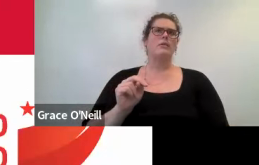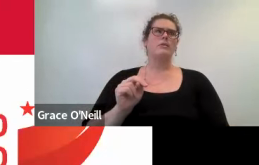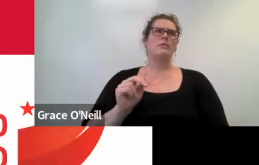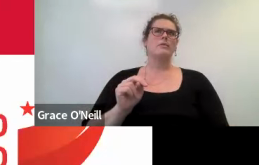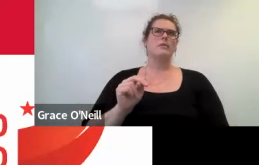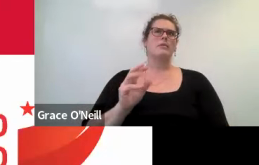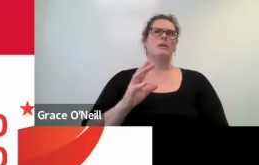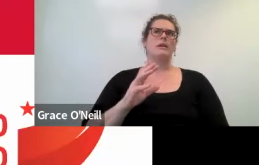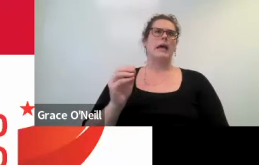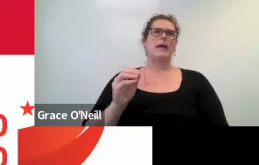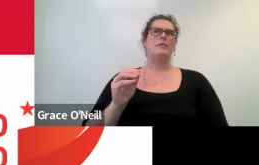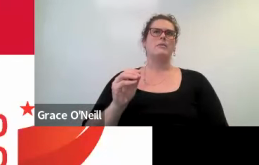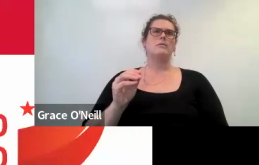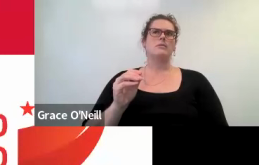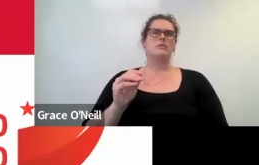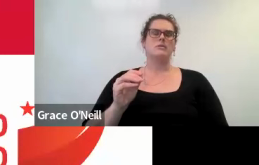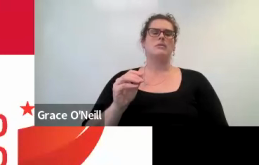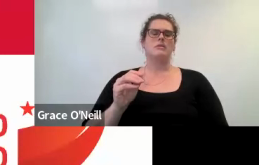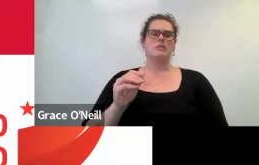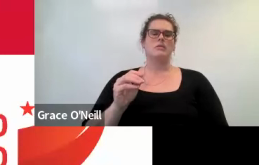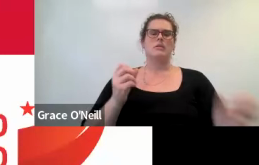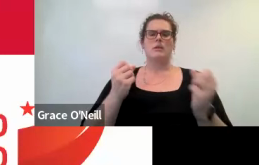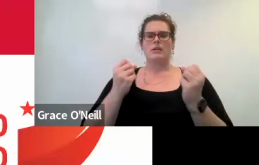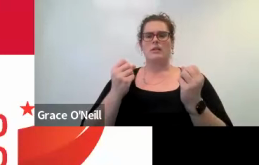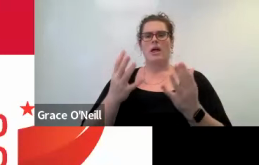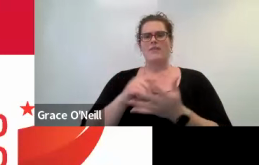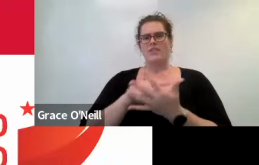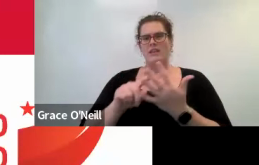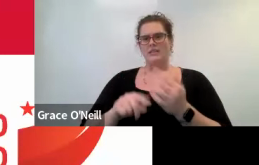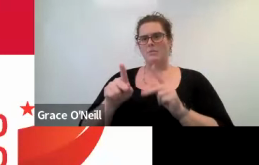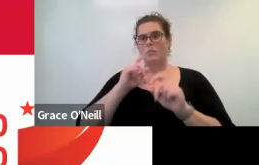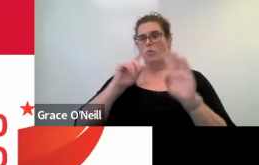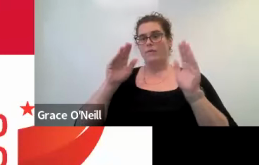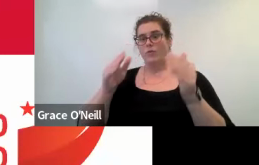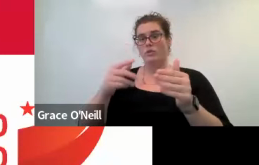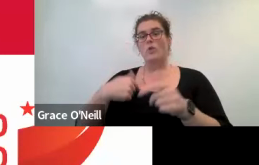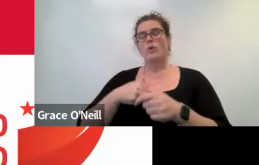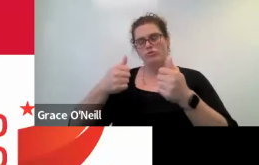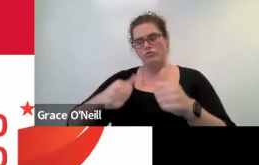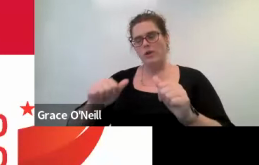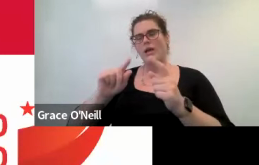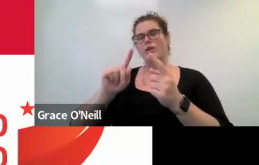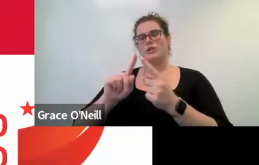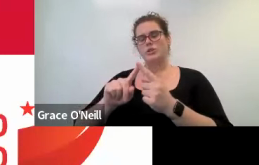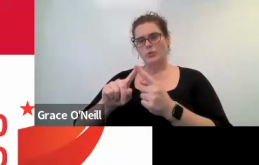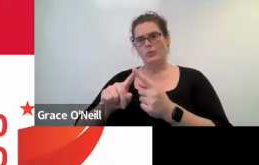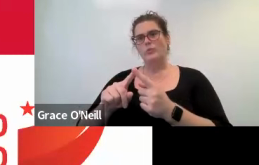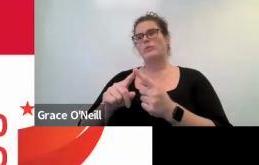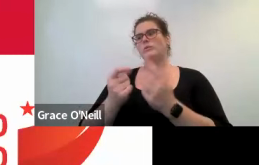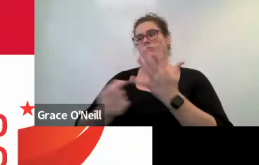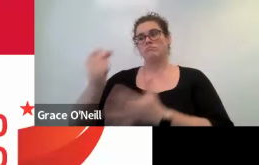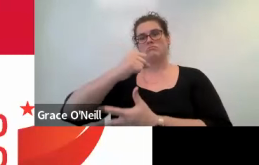there was a lot that could have been said that wasn't. So we were focused on keeping people safe and alive at that